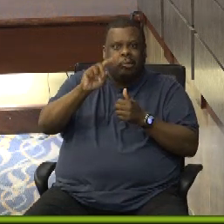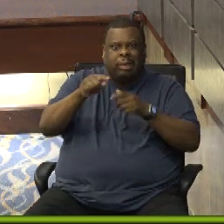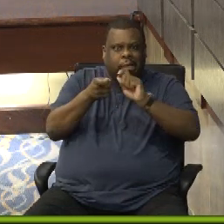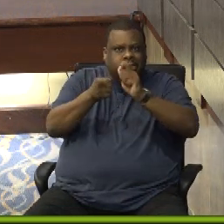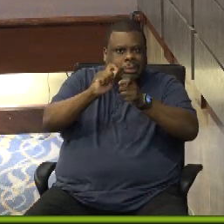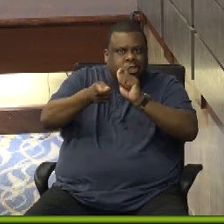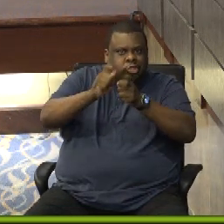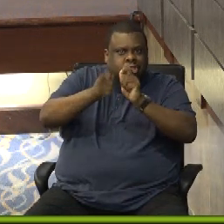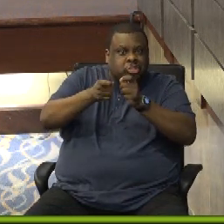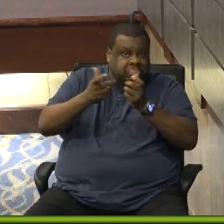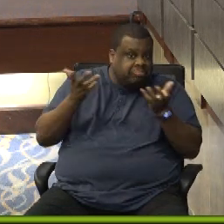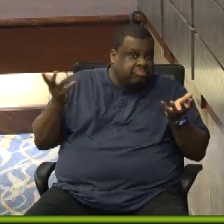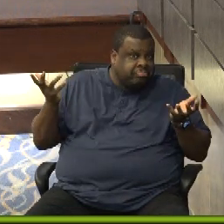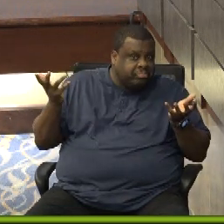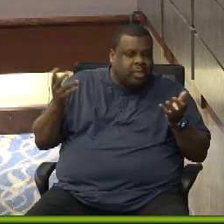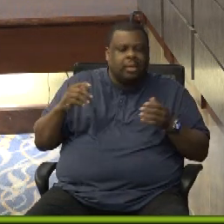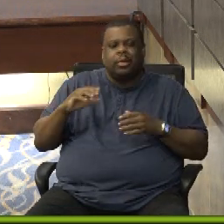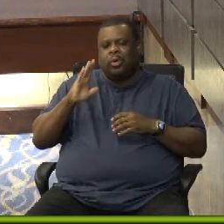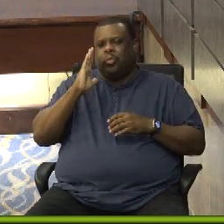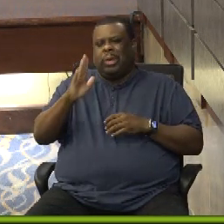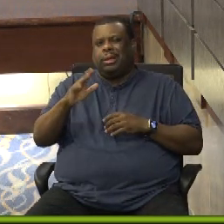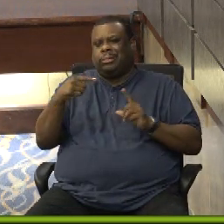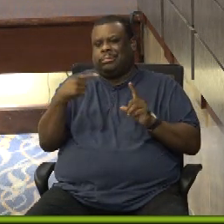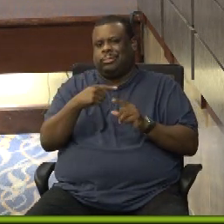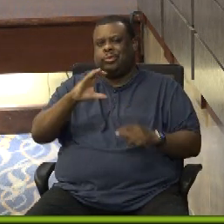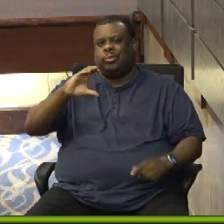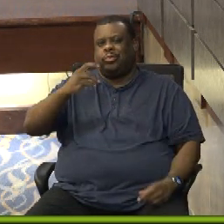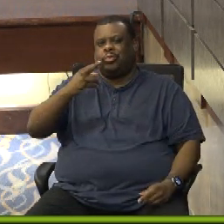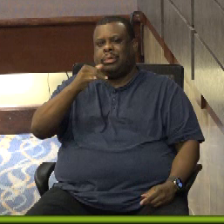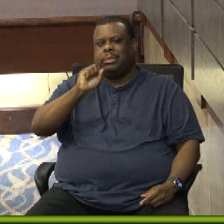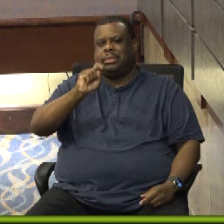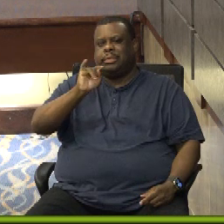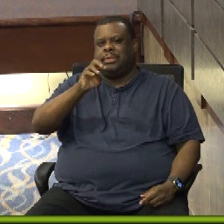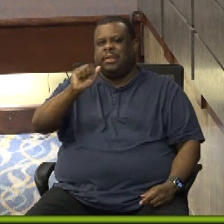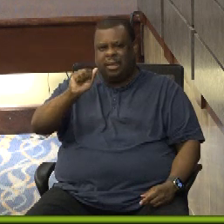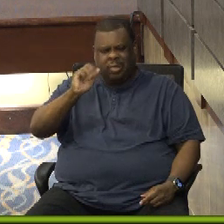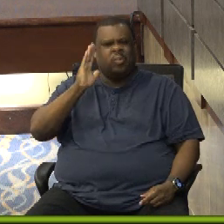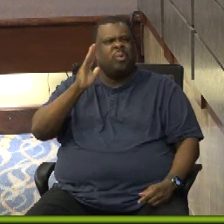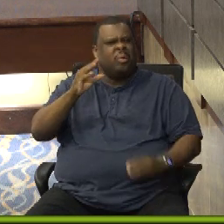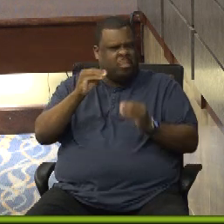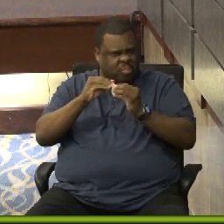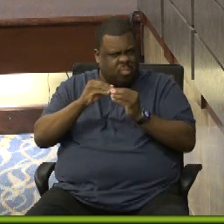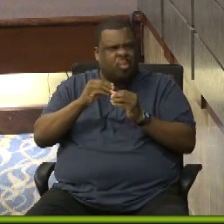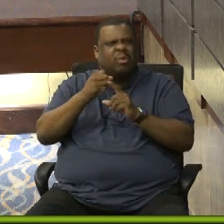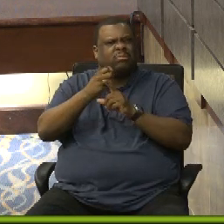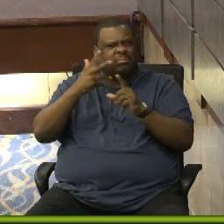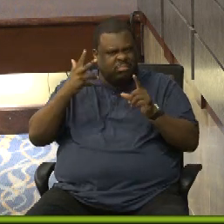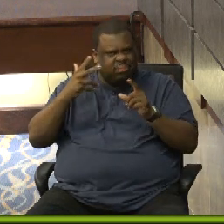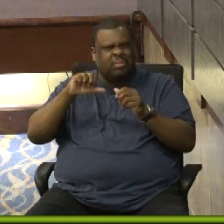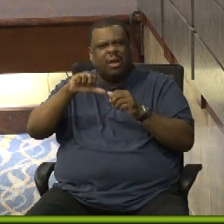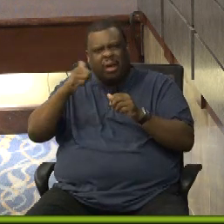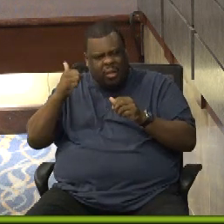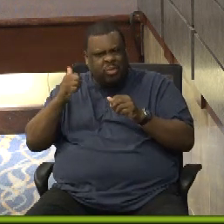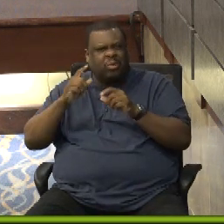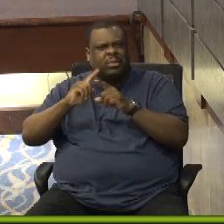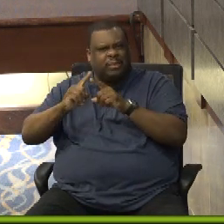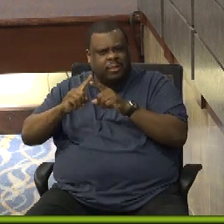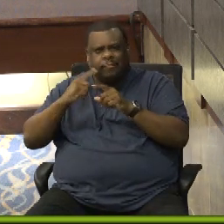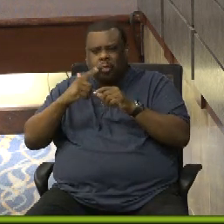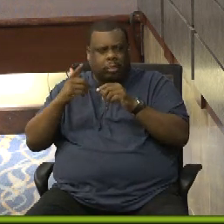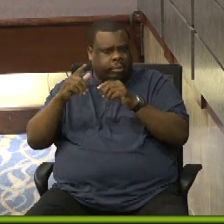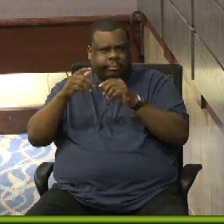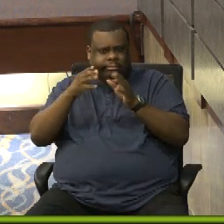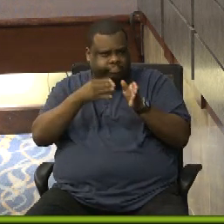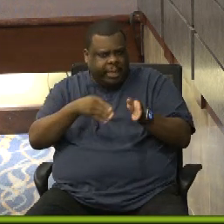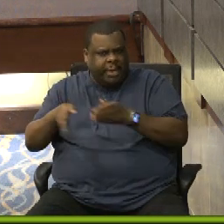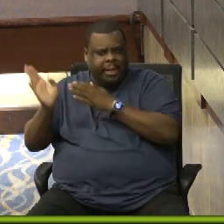people. We think, as Christina will speak to a little bit in the strategy work, we think one of the things that makes Waco the most special are the people, and